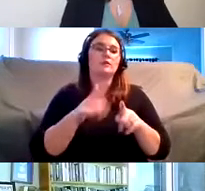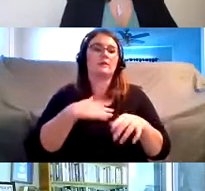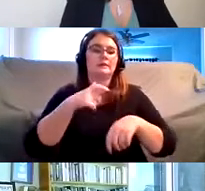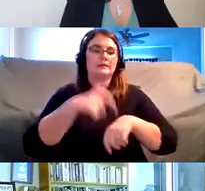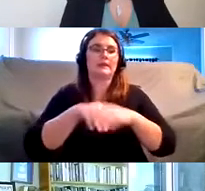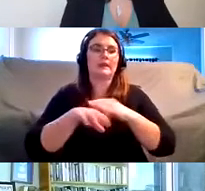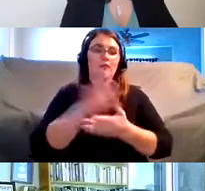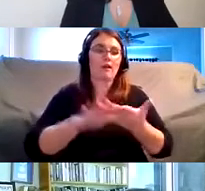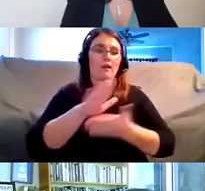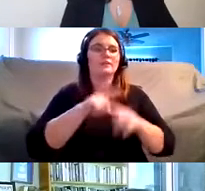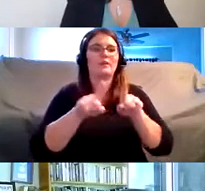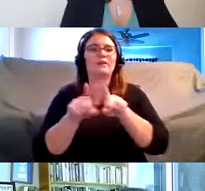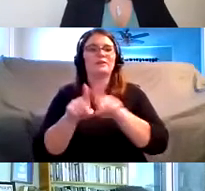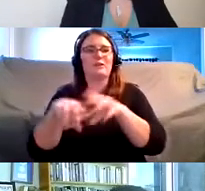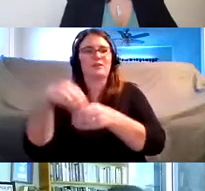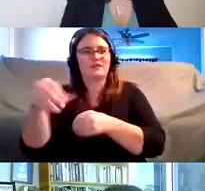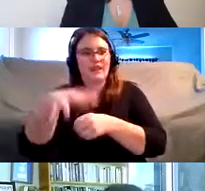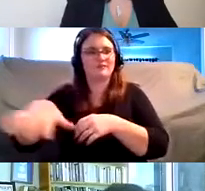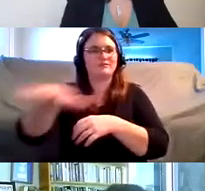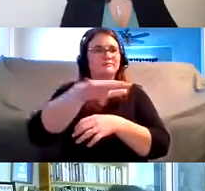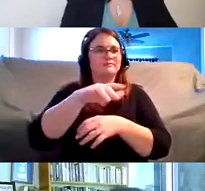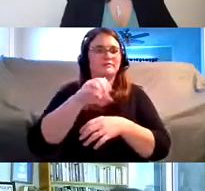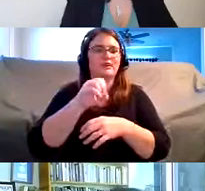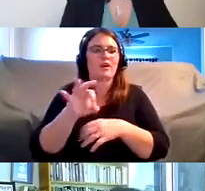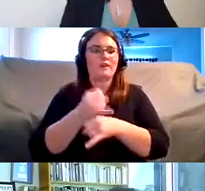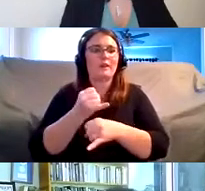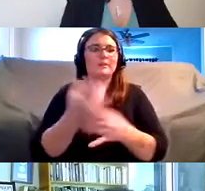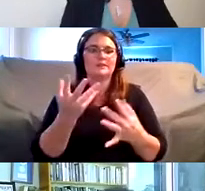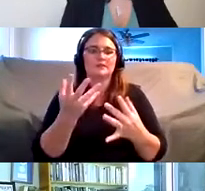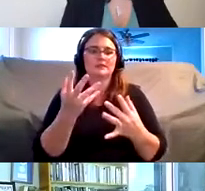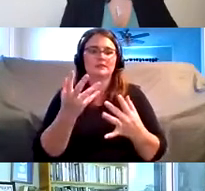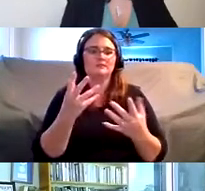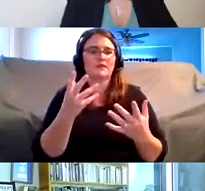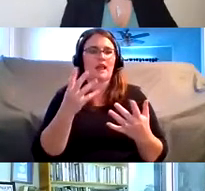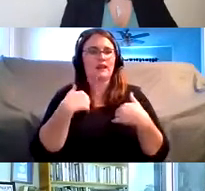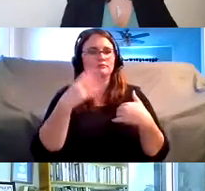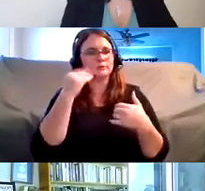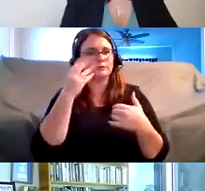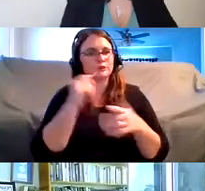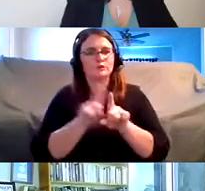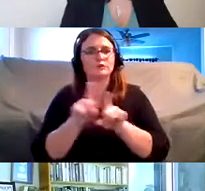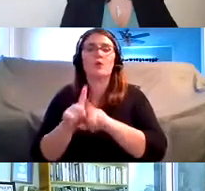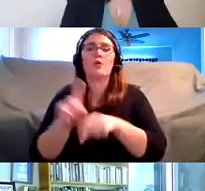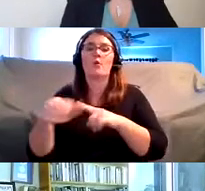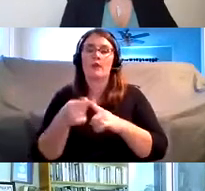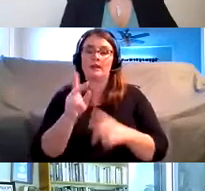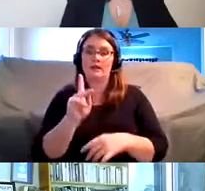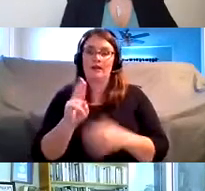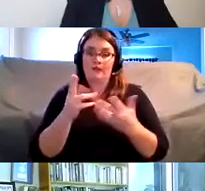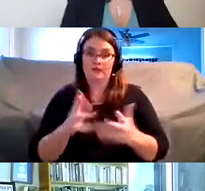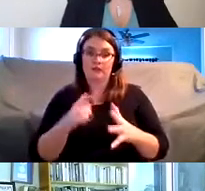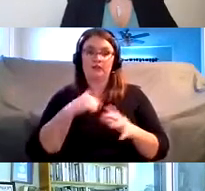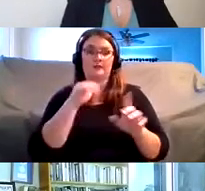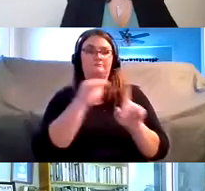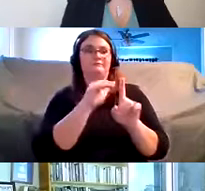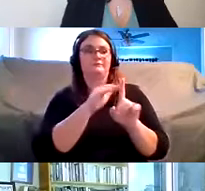to Brazil, I reached out to a professor of mine and I told her about my experiences. And she